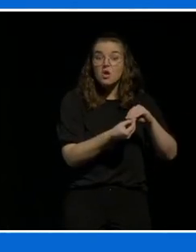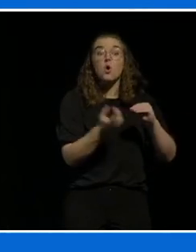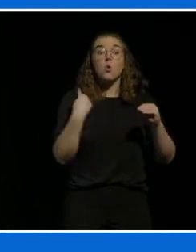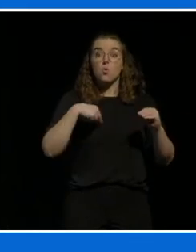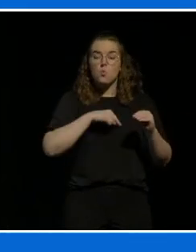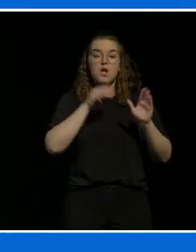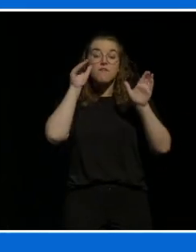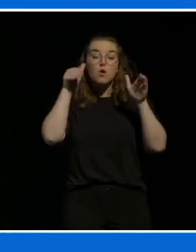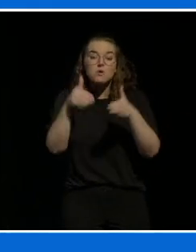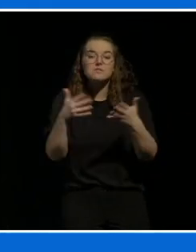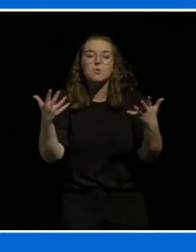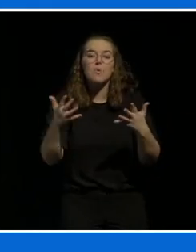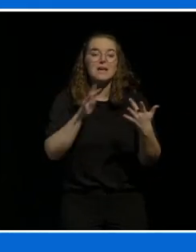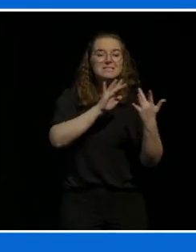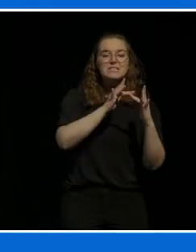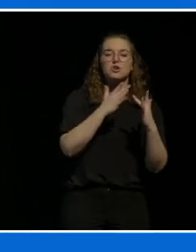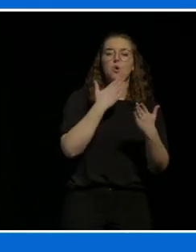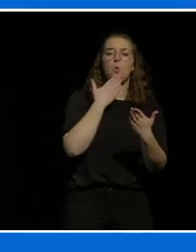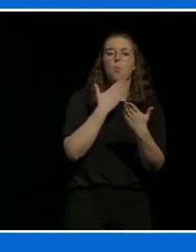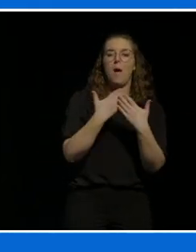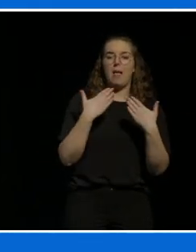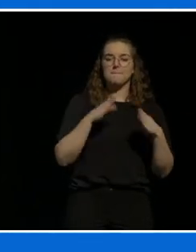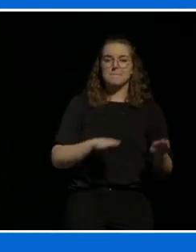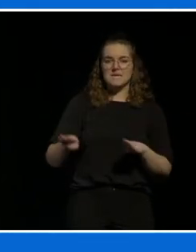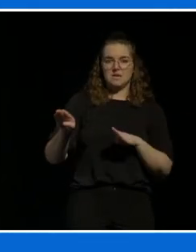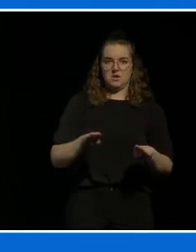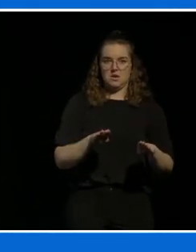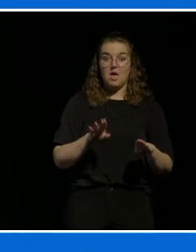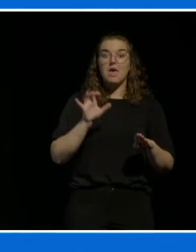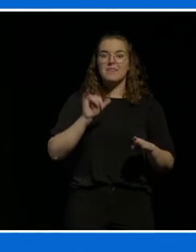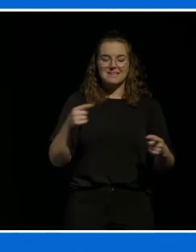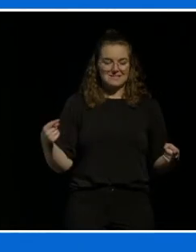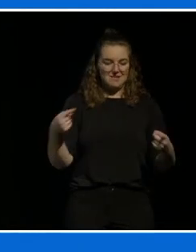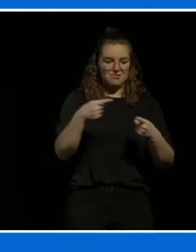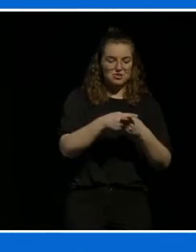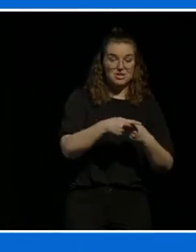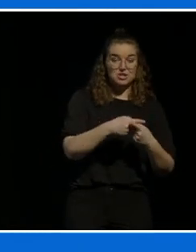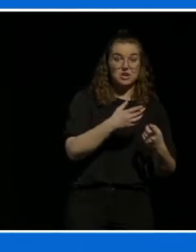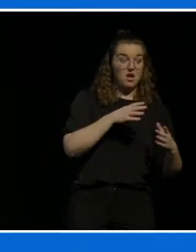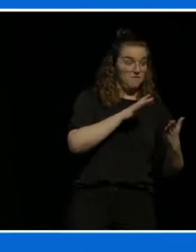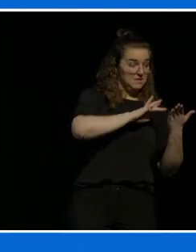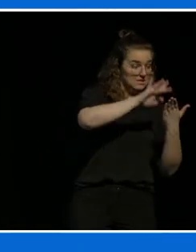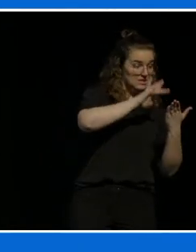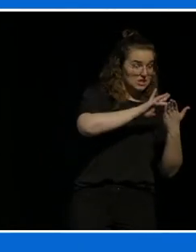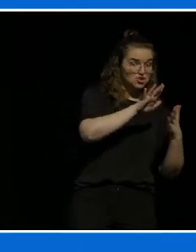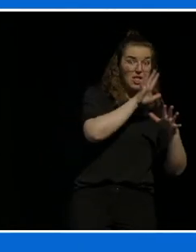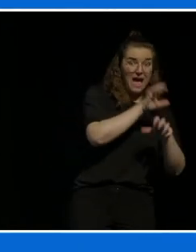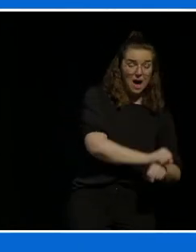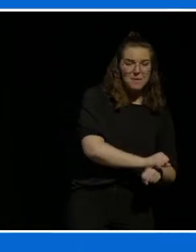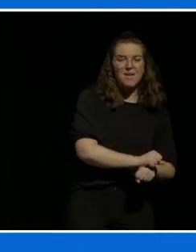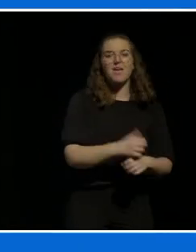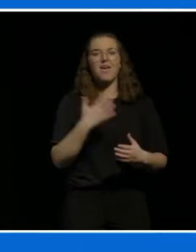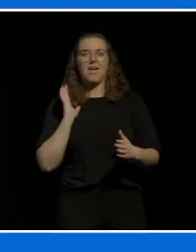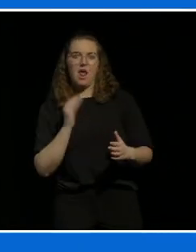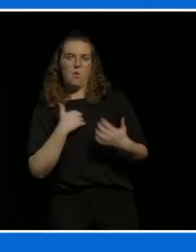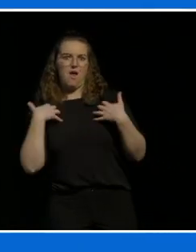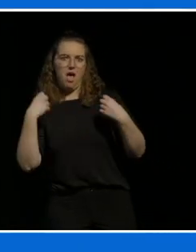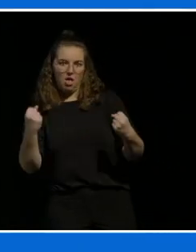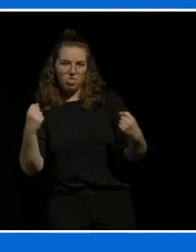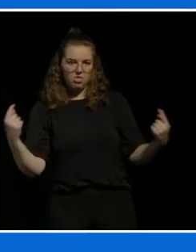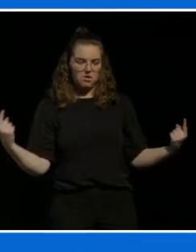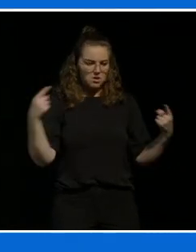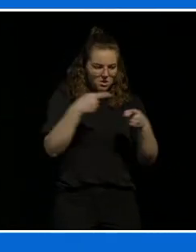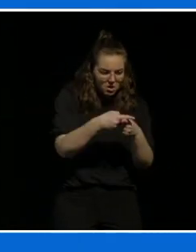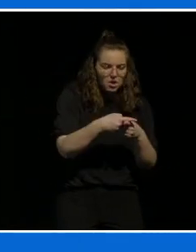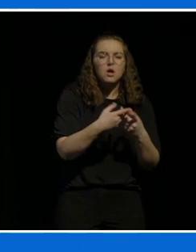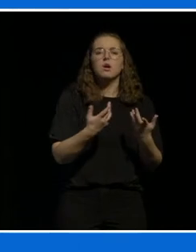is the intersection of our emotional health and our digital habits. So what that means is, in order to actually contribute and